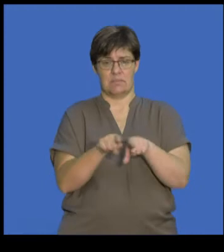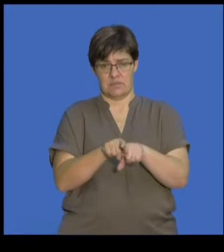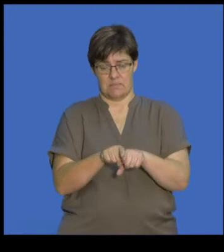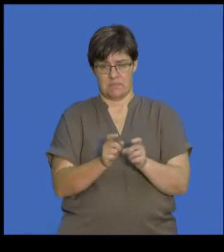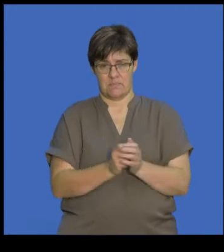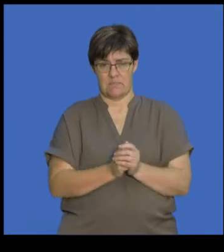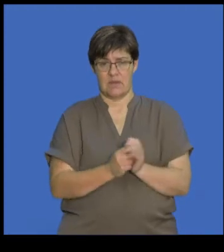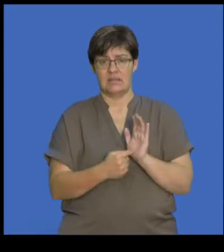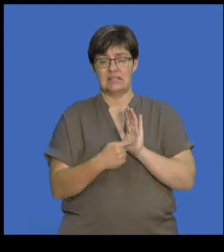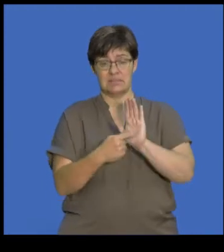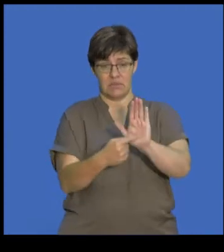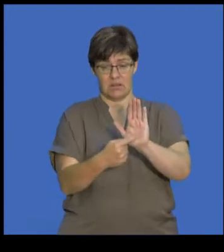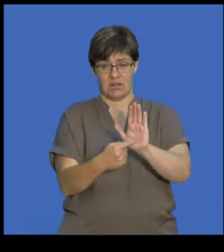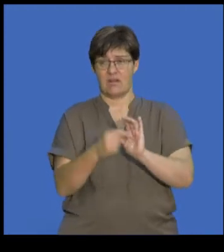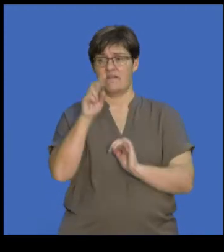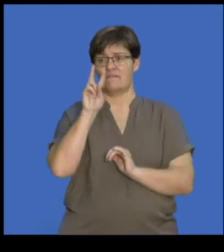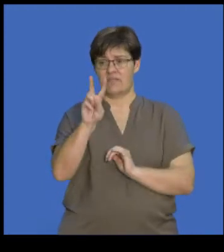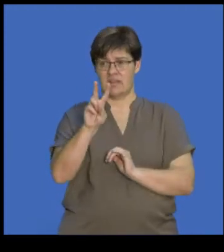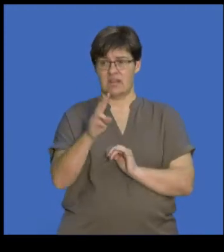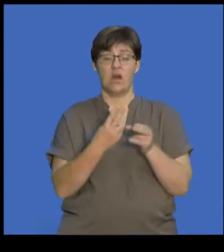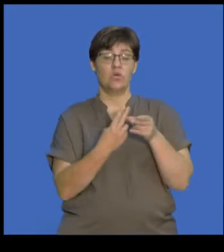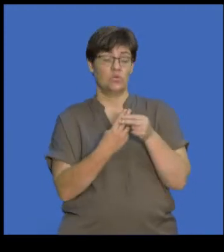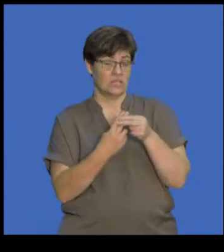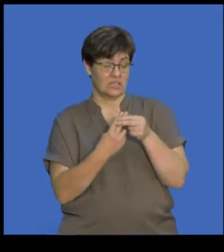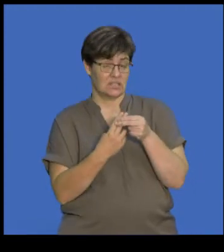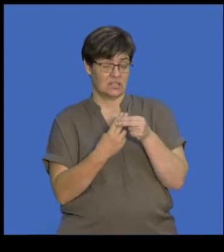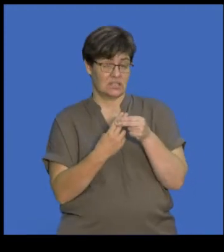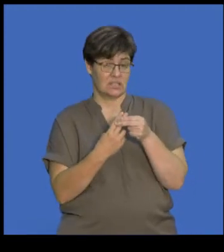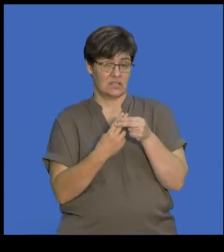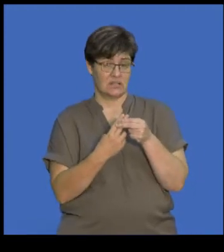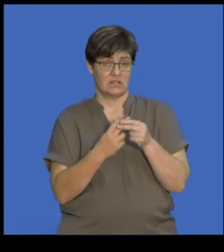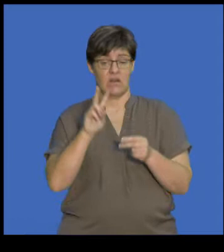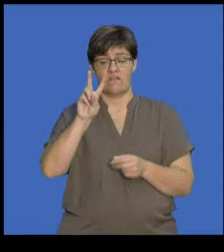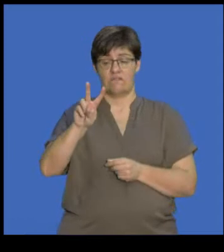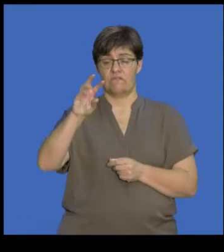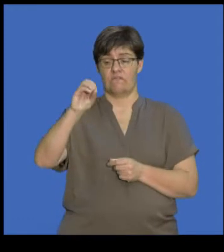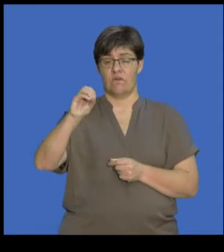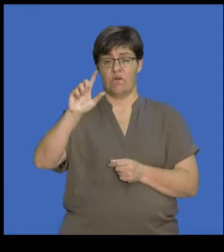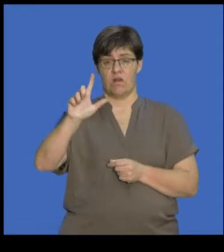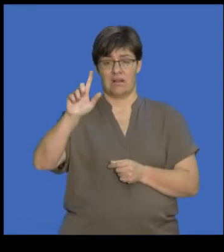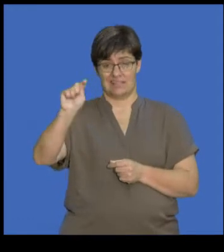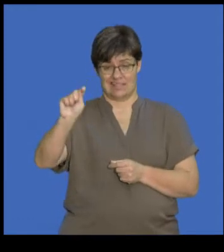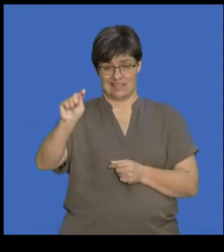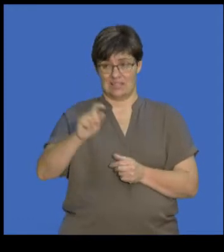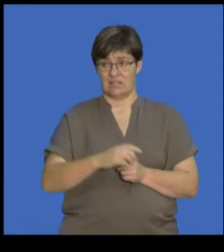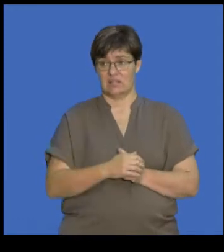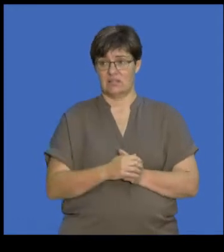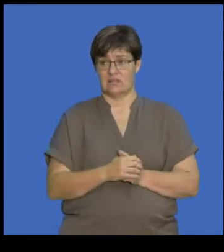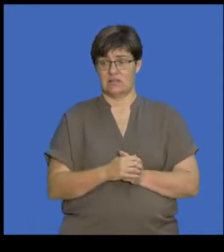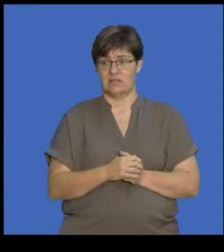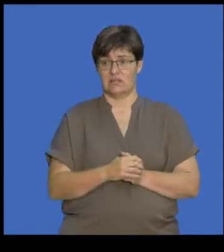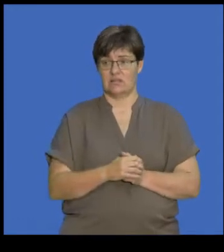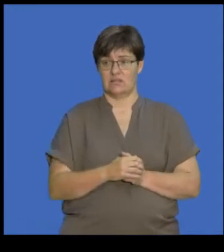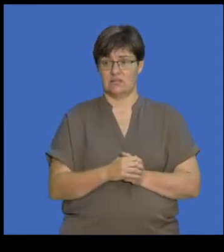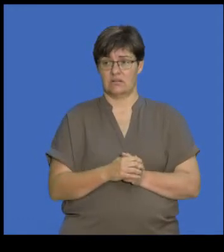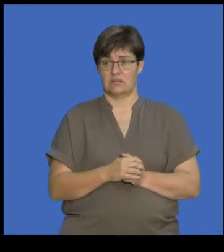the symbol is V, and then the unit, okay, is volt, okay? The unit is